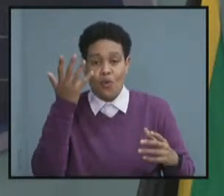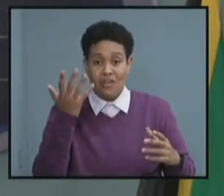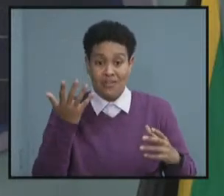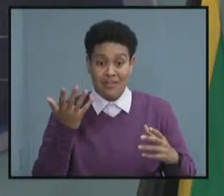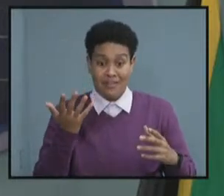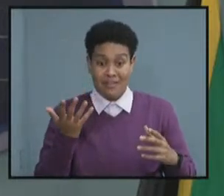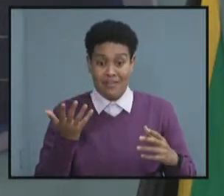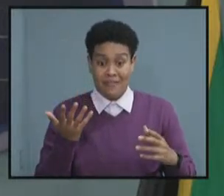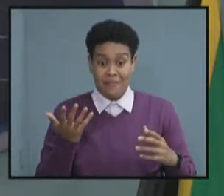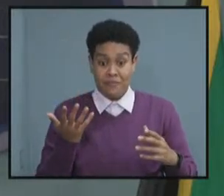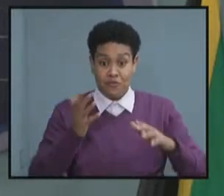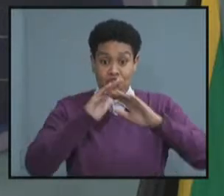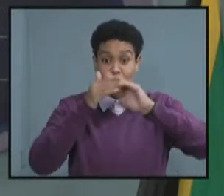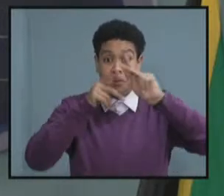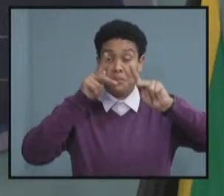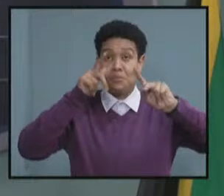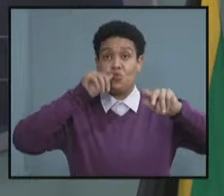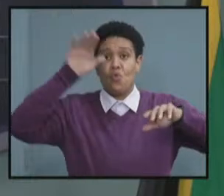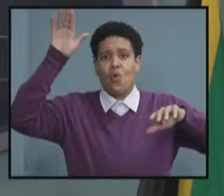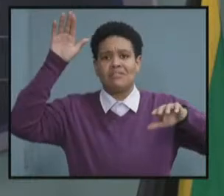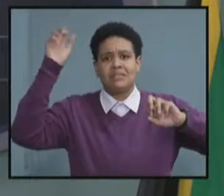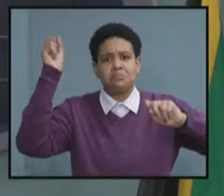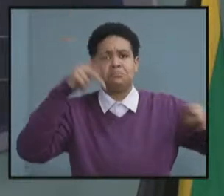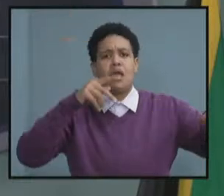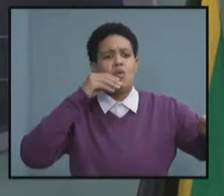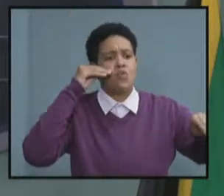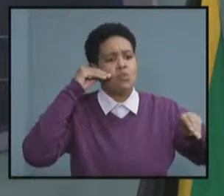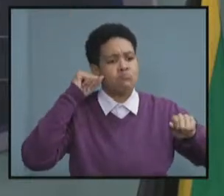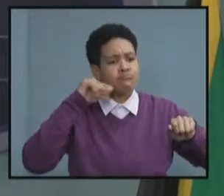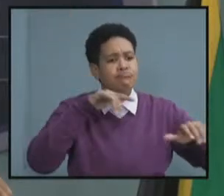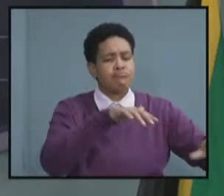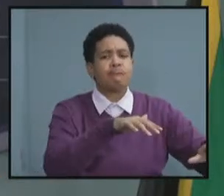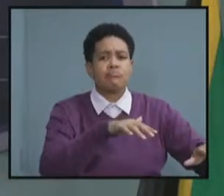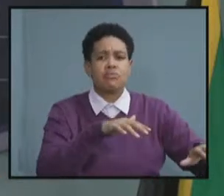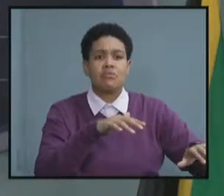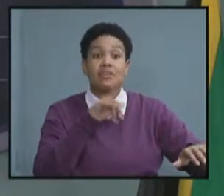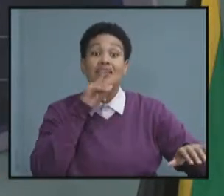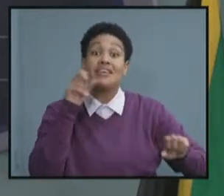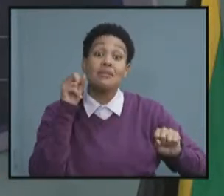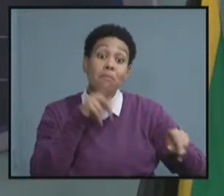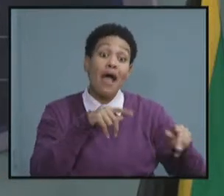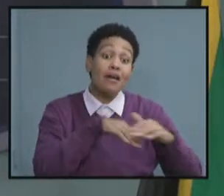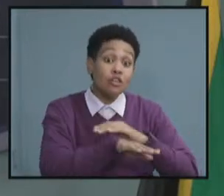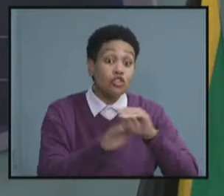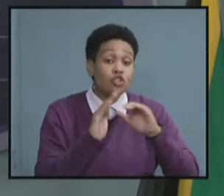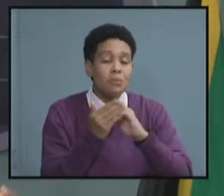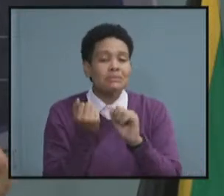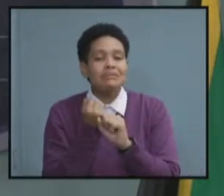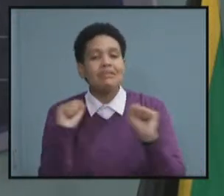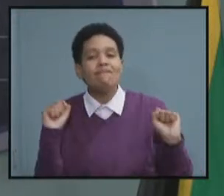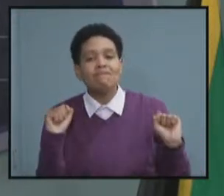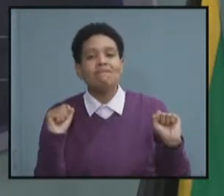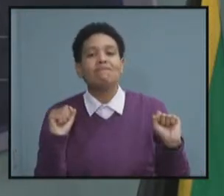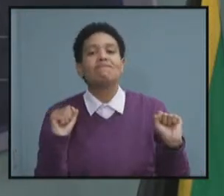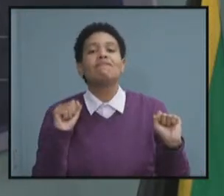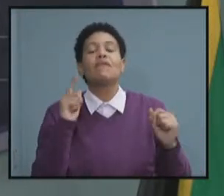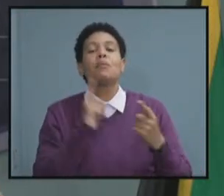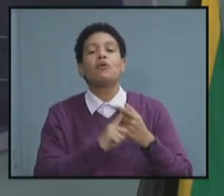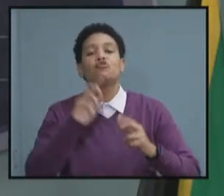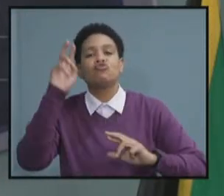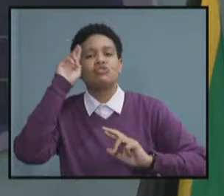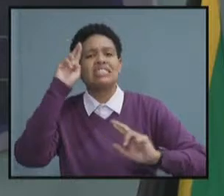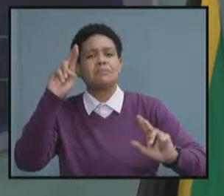Repatriate our Jamaicans who are overseas. Get them to come back in a safe way and get them to